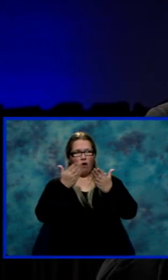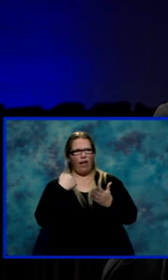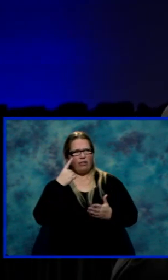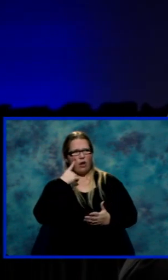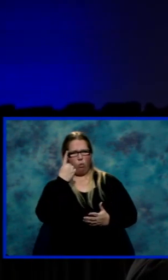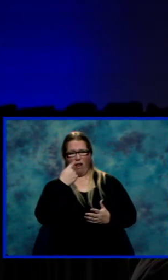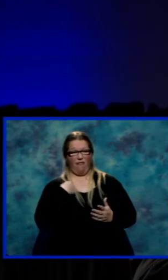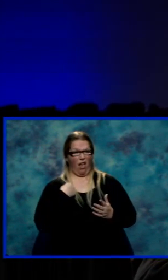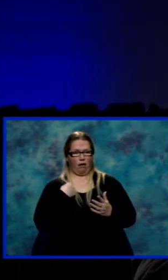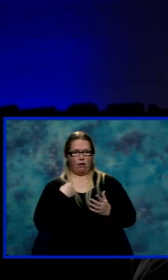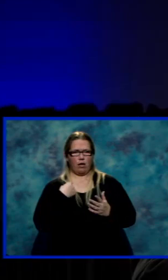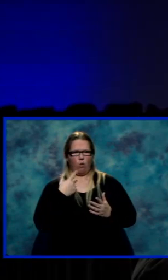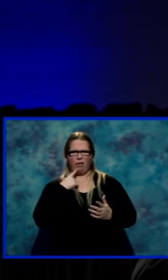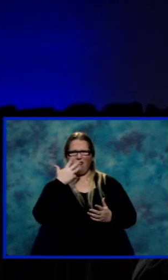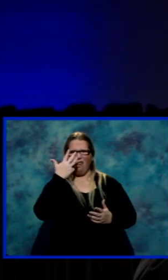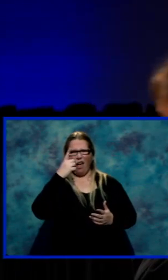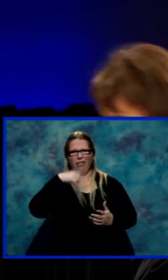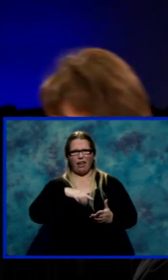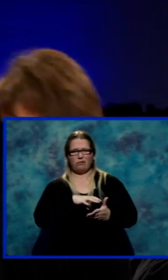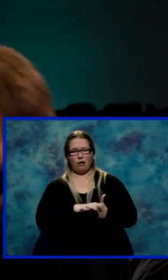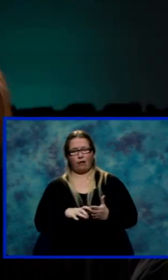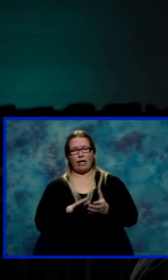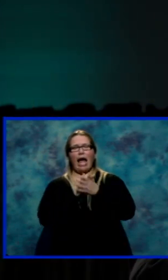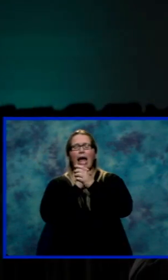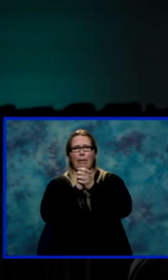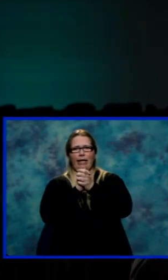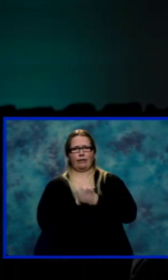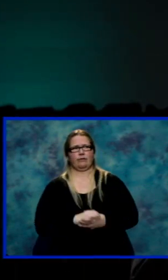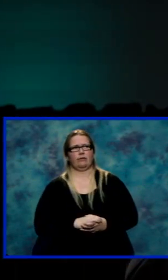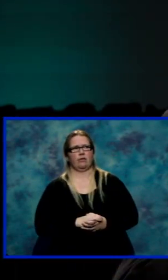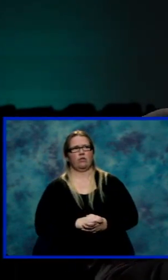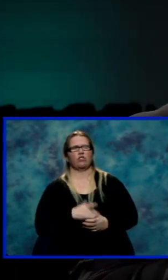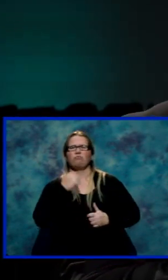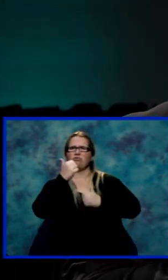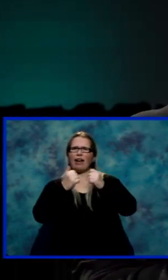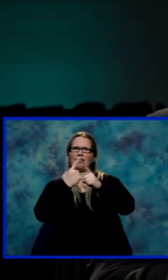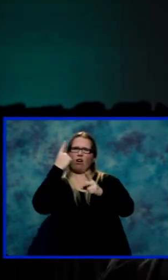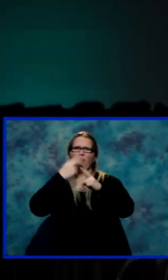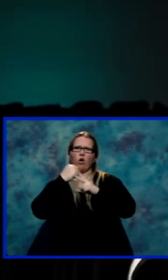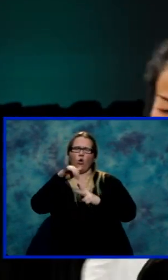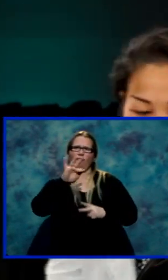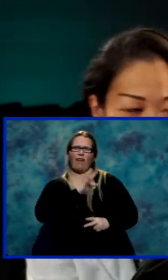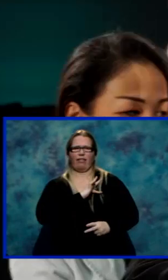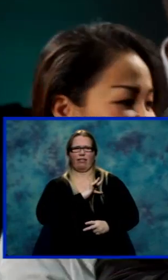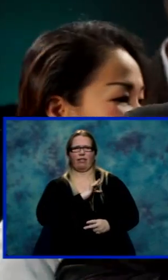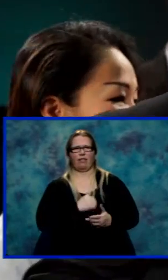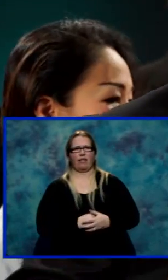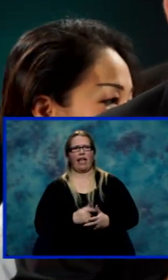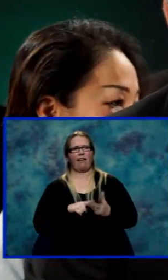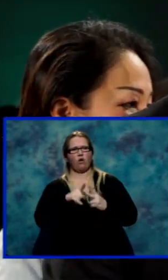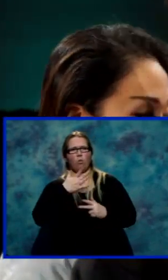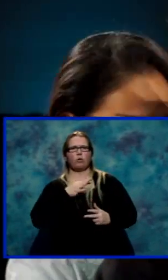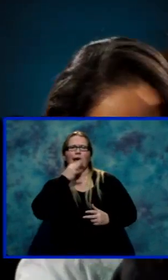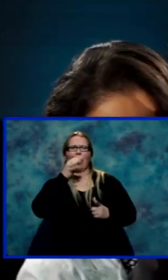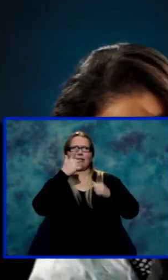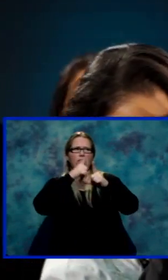one of our record weeks, $9,000. Amen. Just praise God for your faithfulness. If you want to ask the